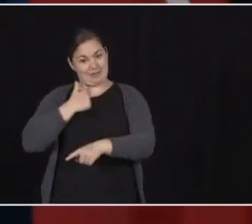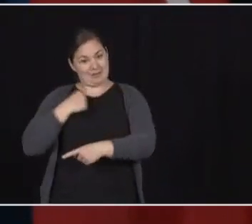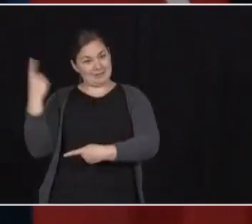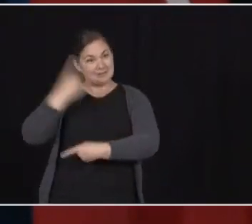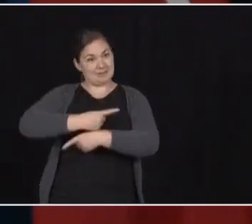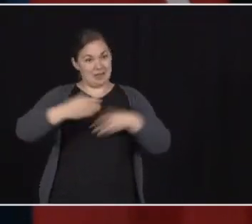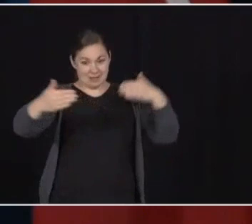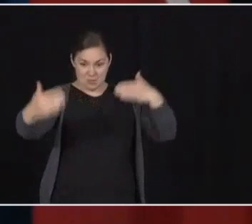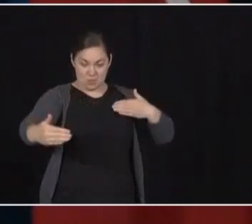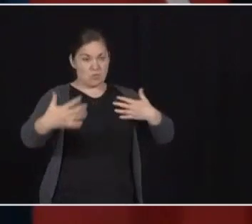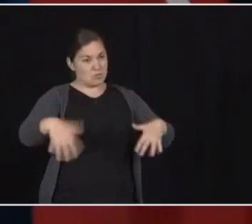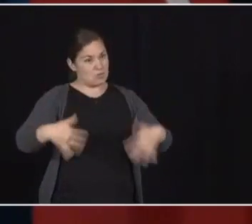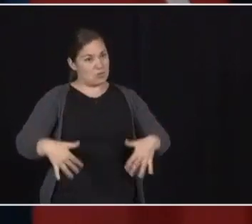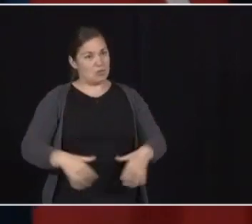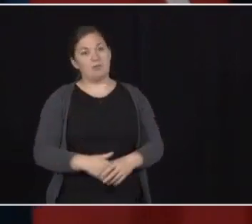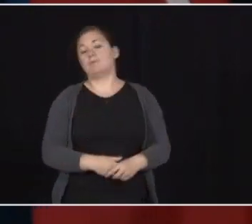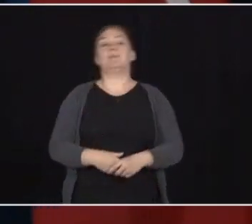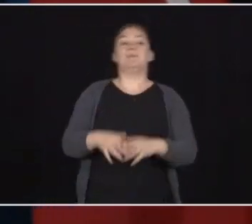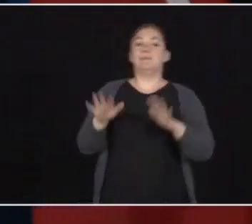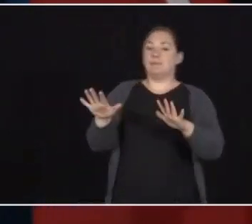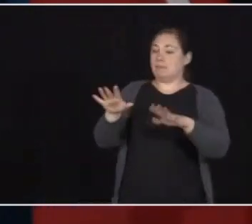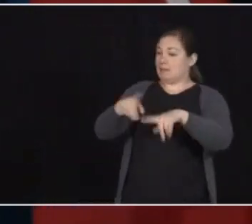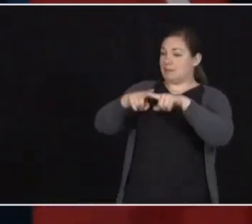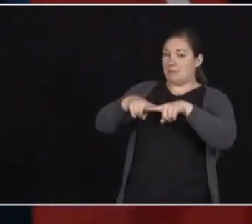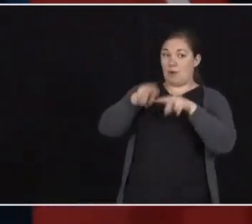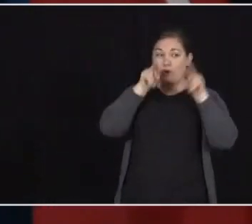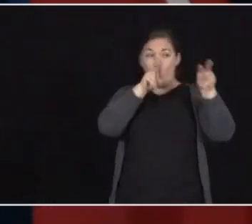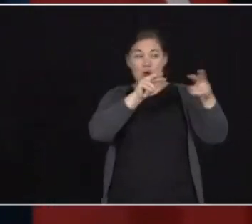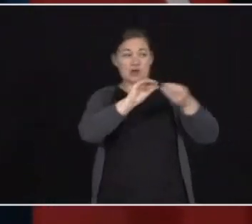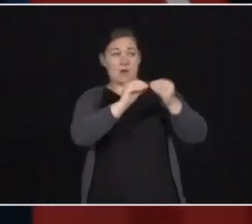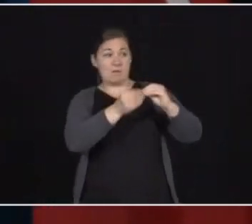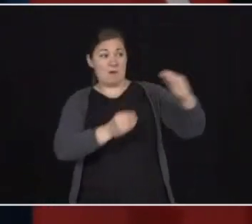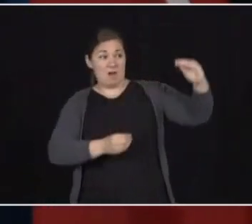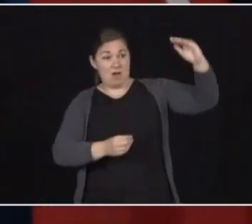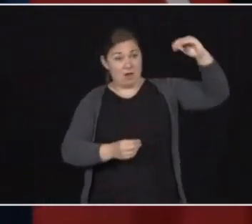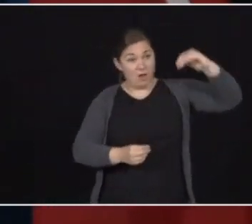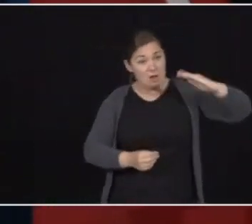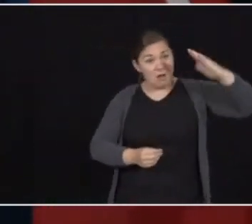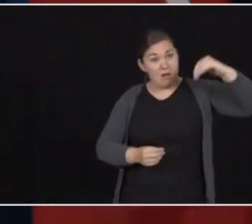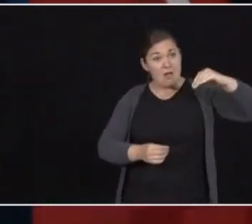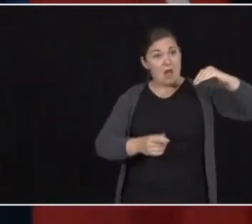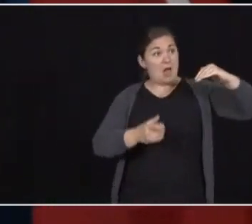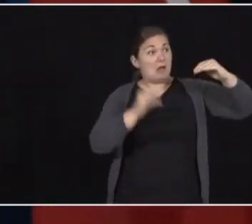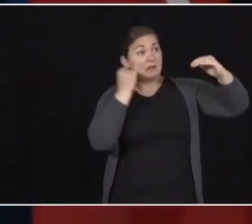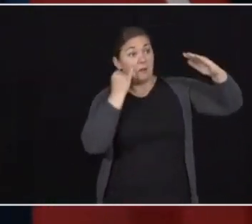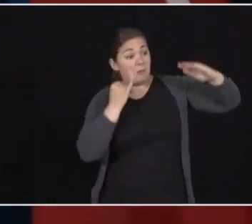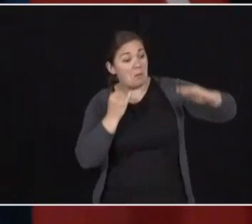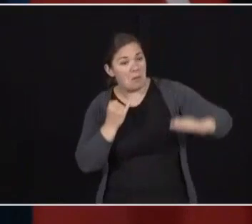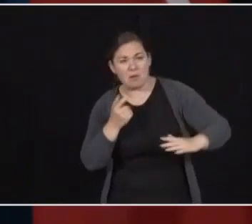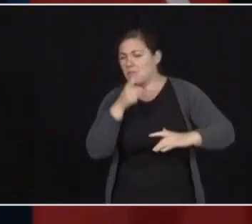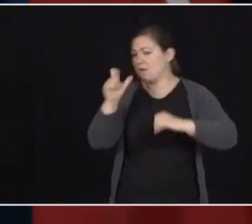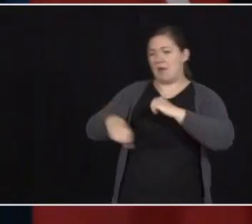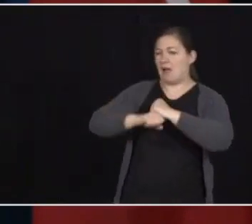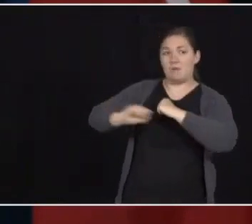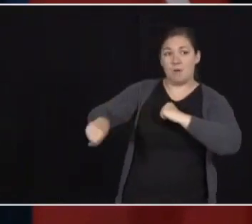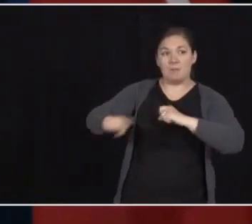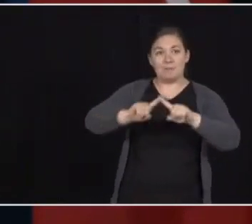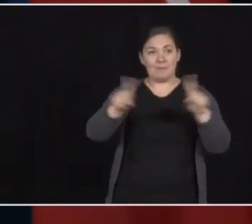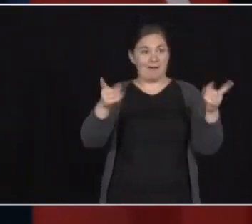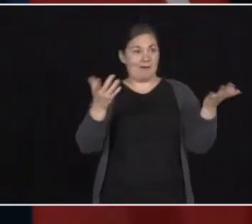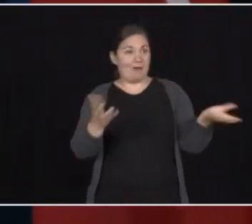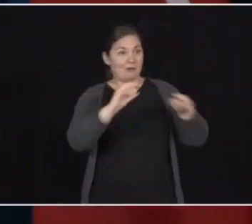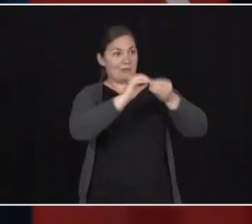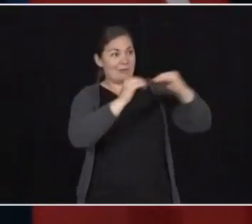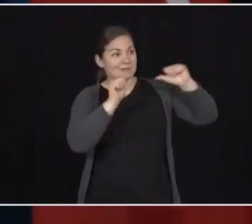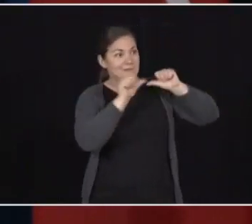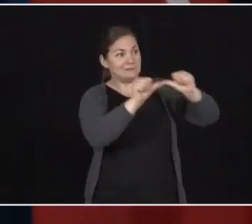down, then we don't need to. But if we see that the movement hasn't happened, then we'll the option's